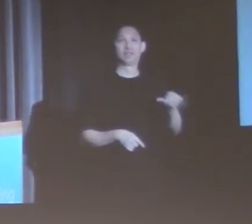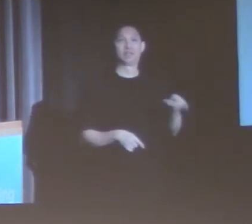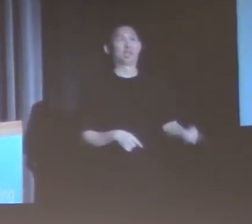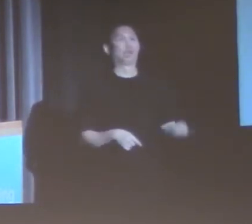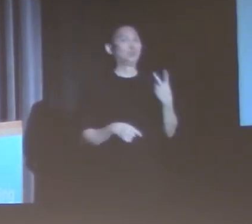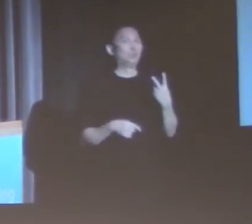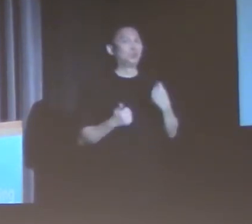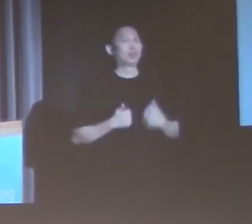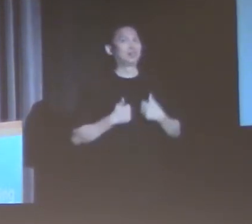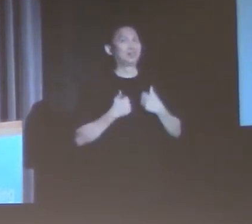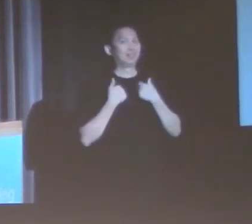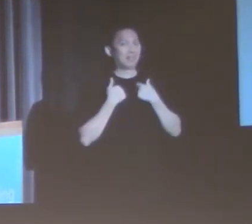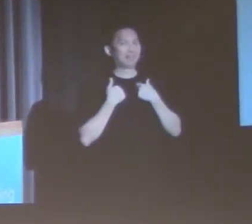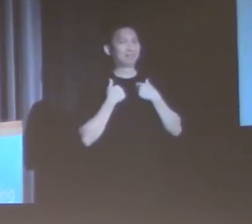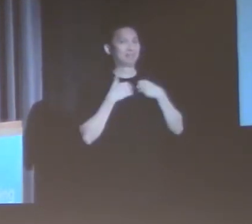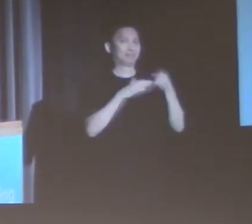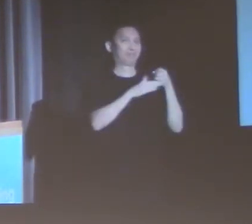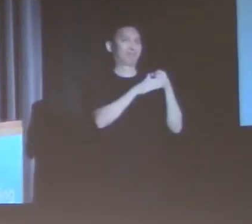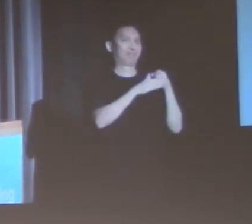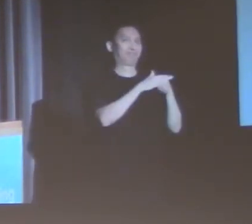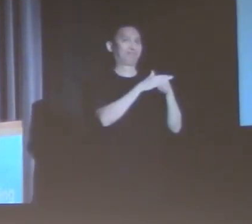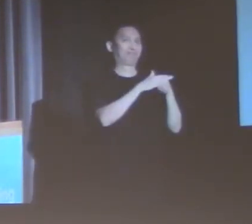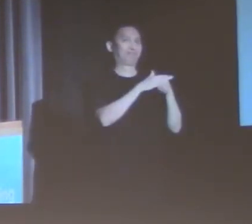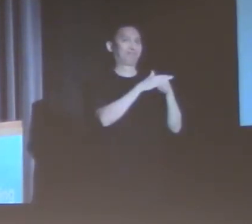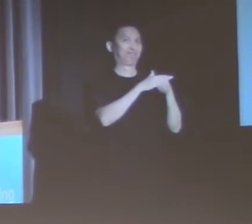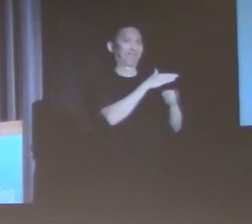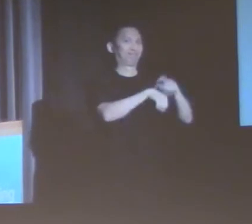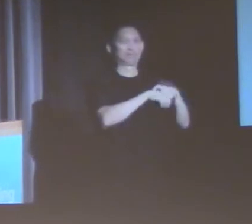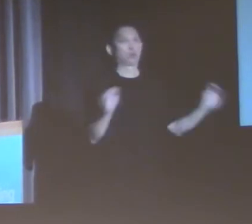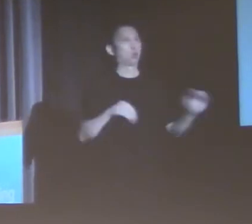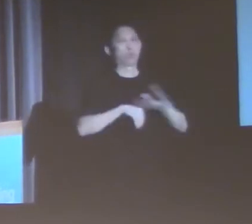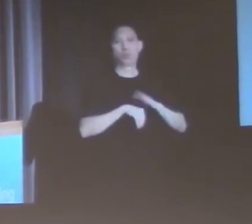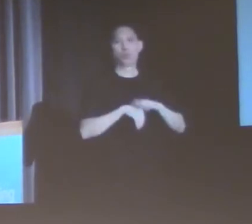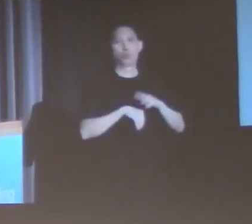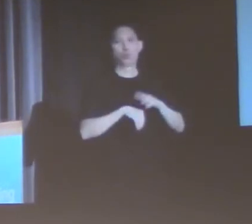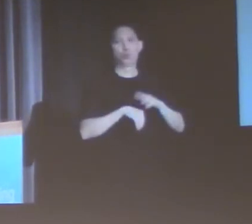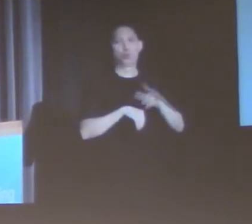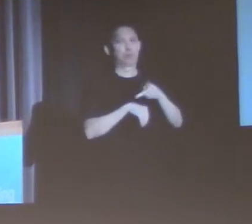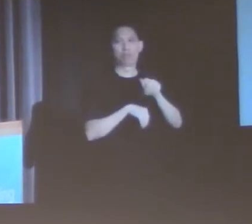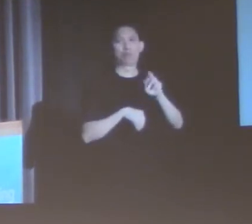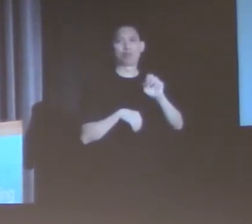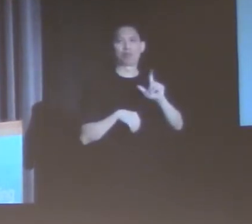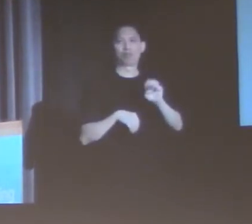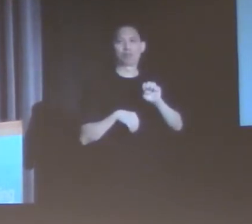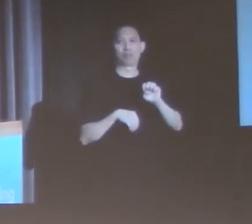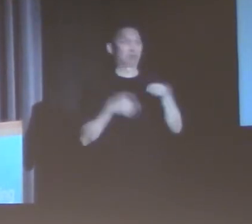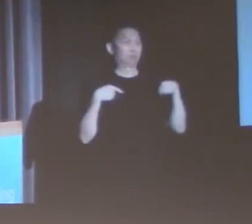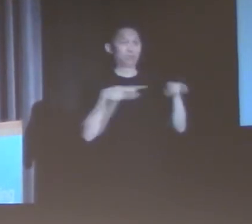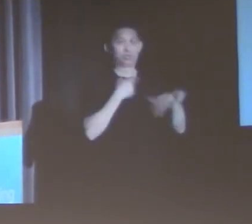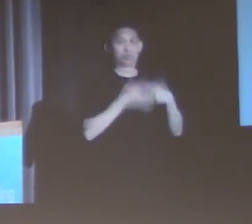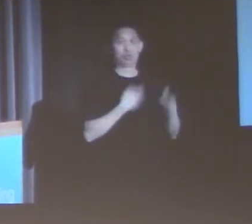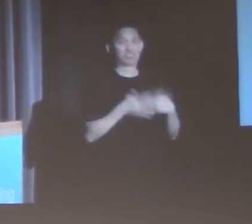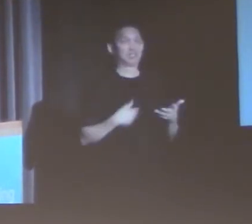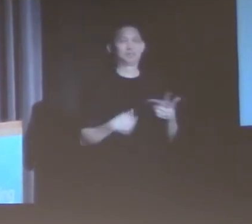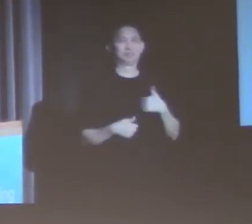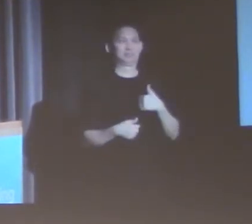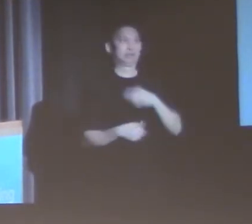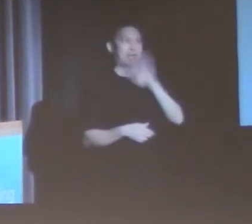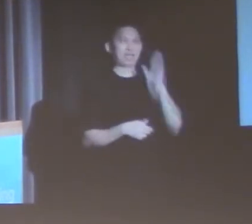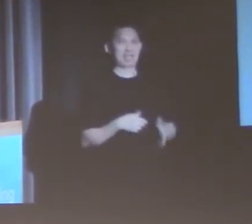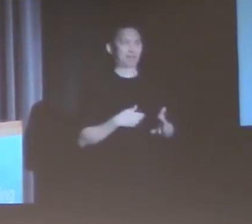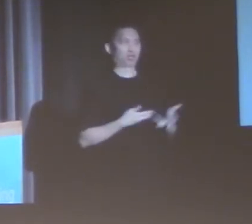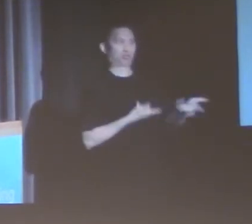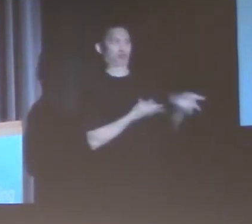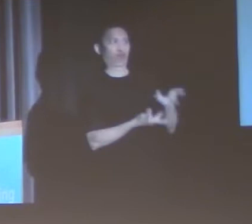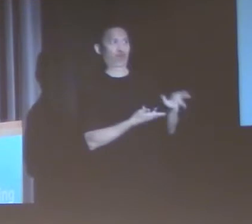him. And during this whole process, I never got to talk to him as a person. I was always just like a tool